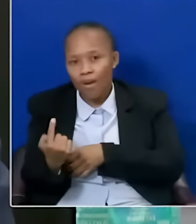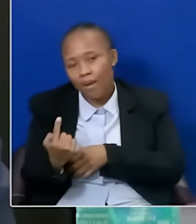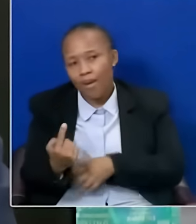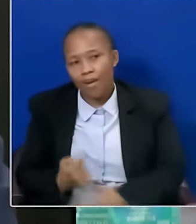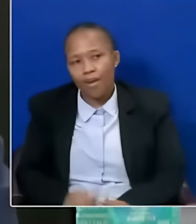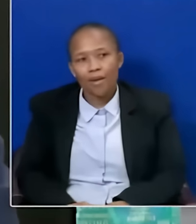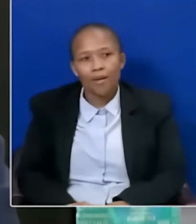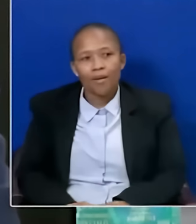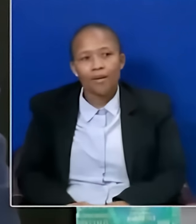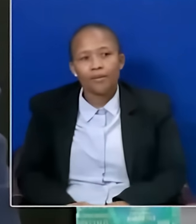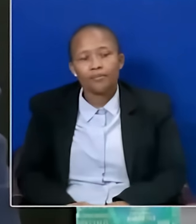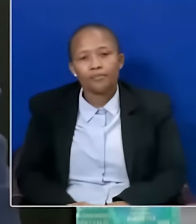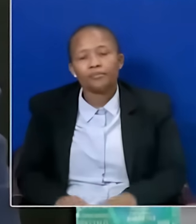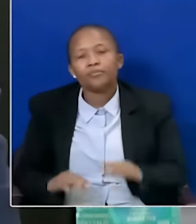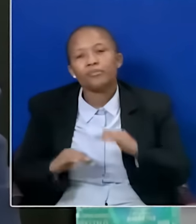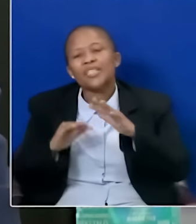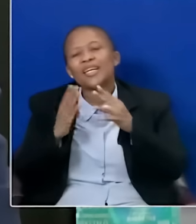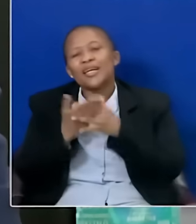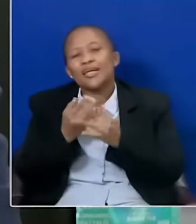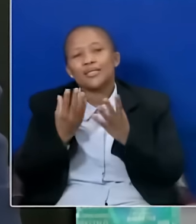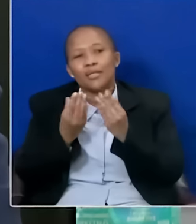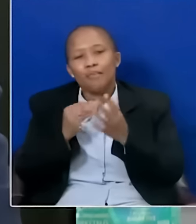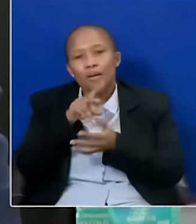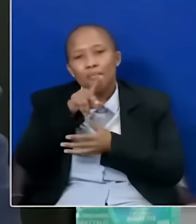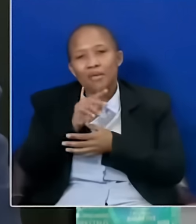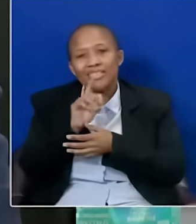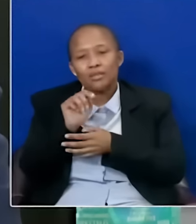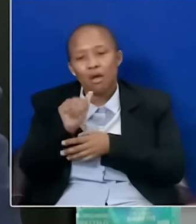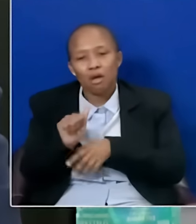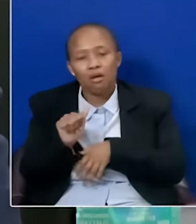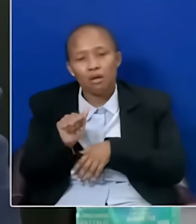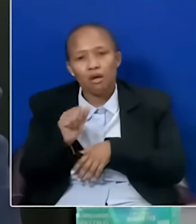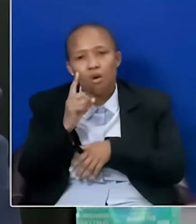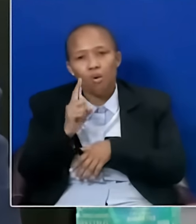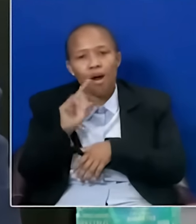under the case number PTA